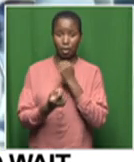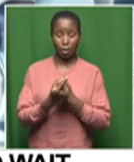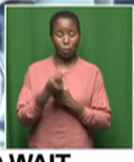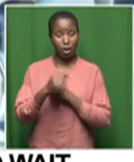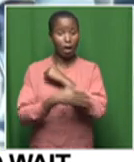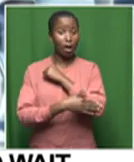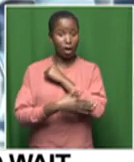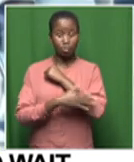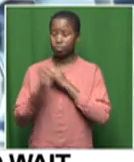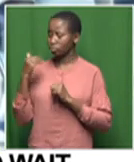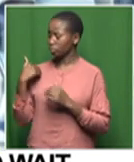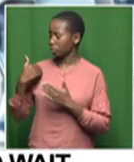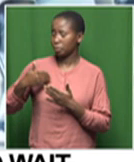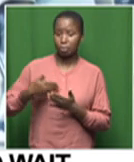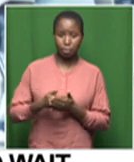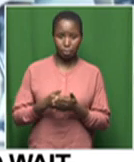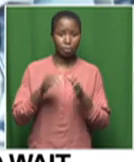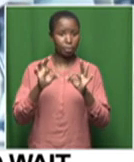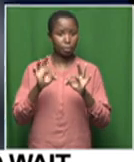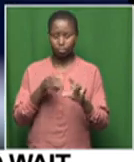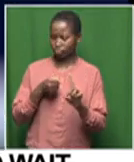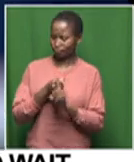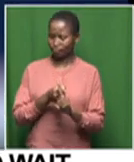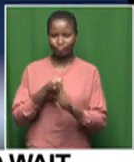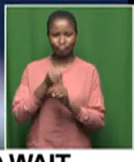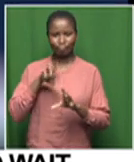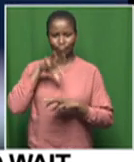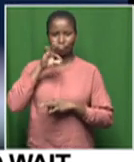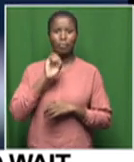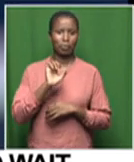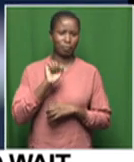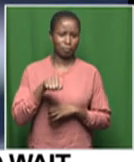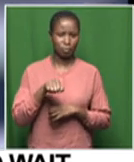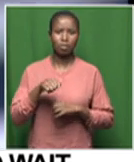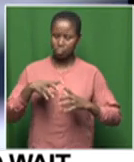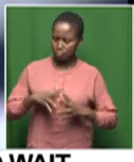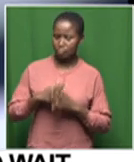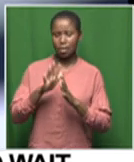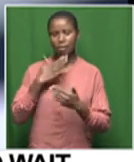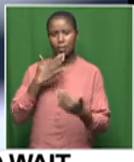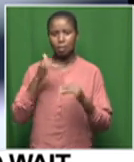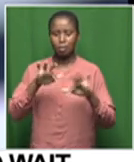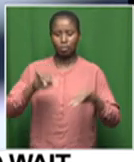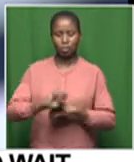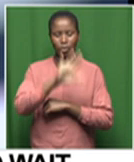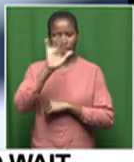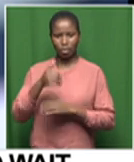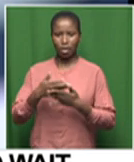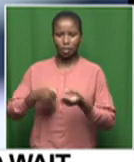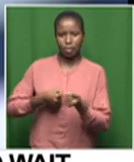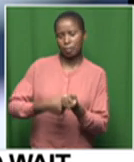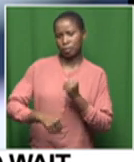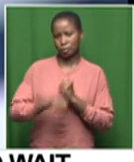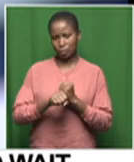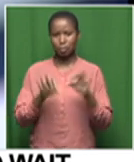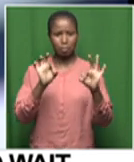long way and embraced a fighting spirit. He has thanked all the South Africans for their cooperation during the health crisis. Mkhize was